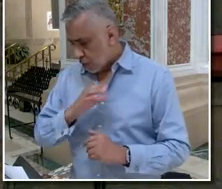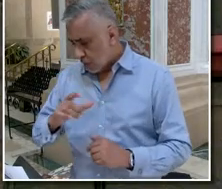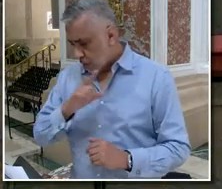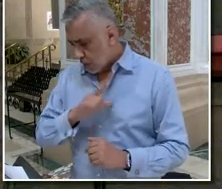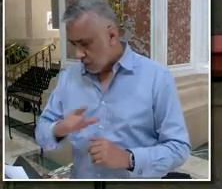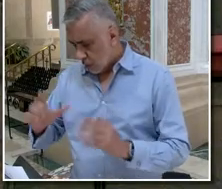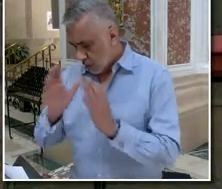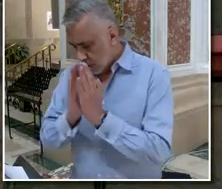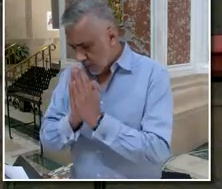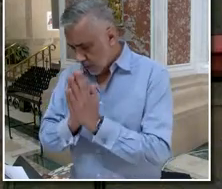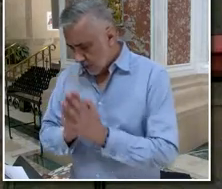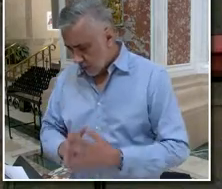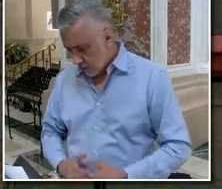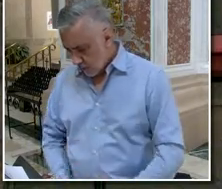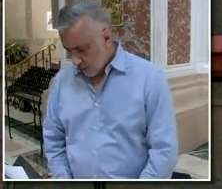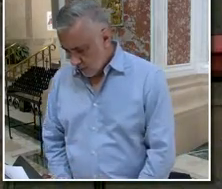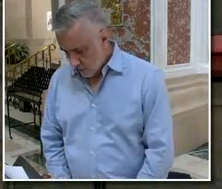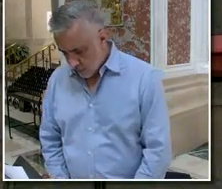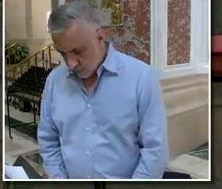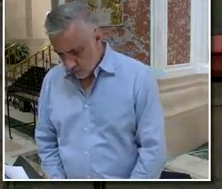Lord. Amen.